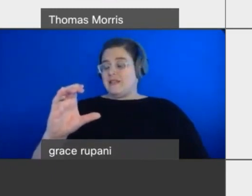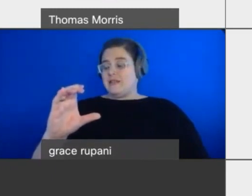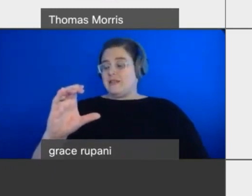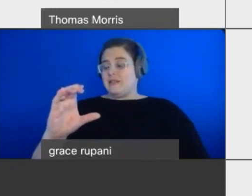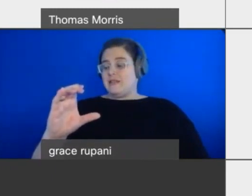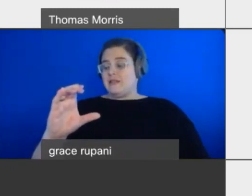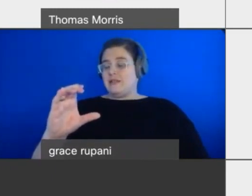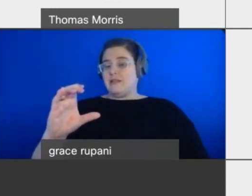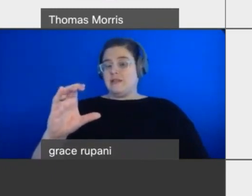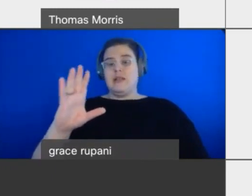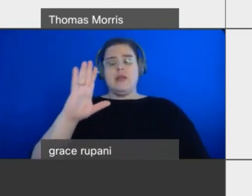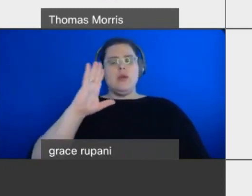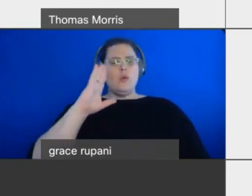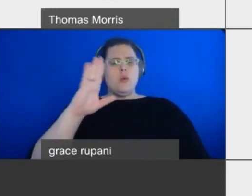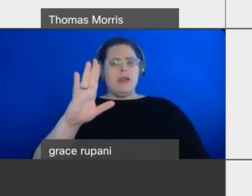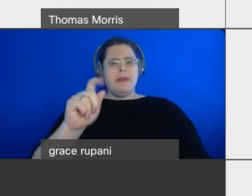what do they call it? I want to say